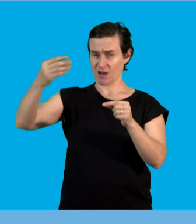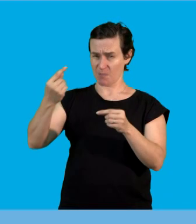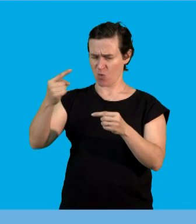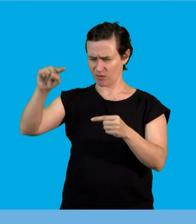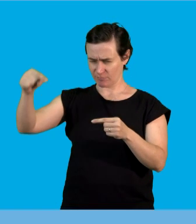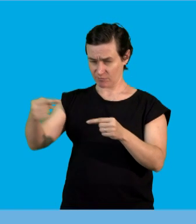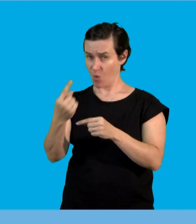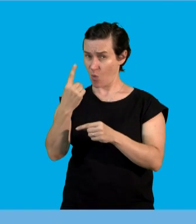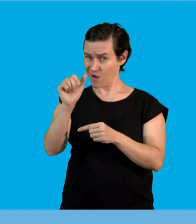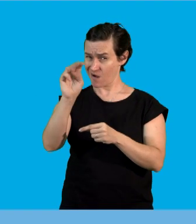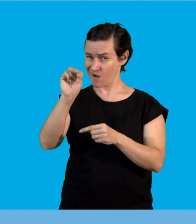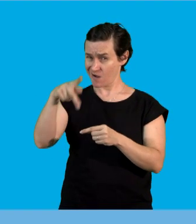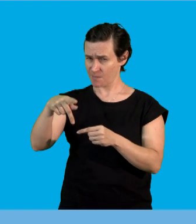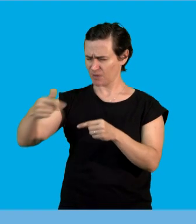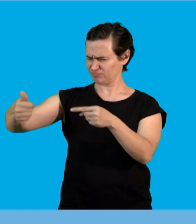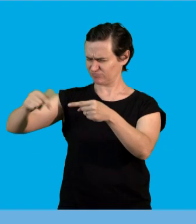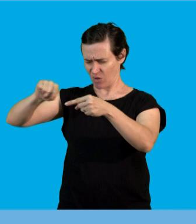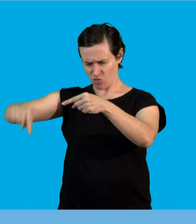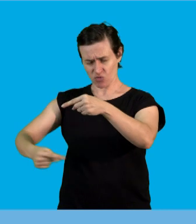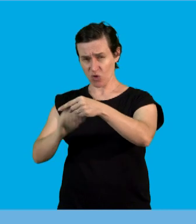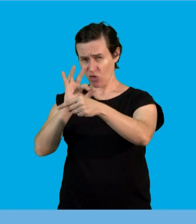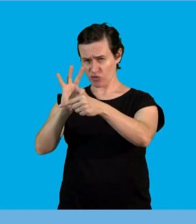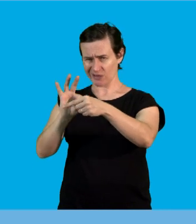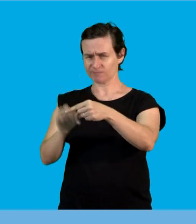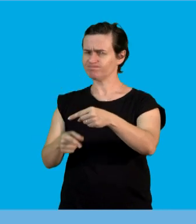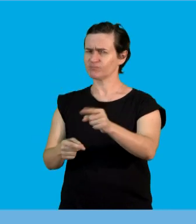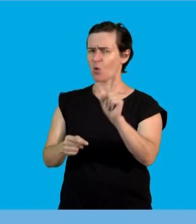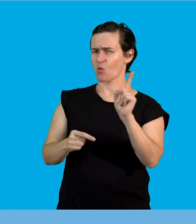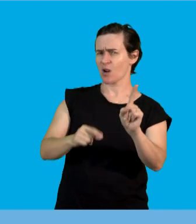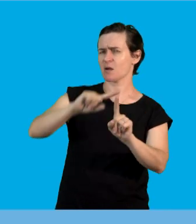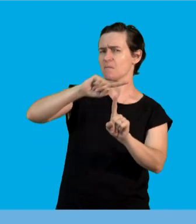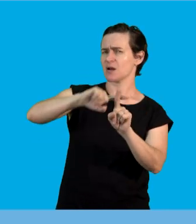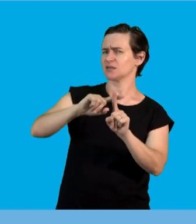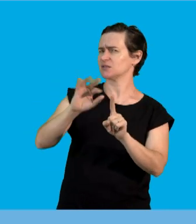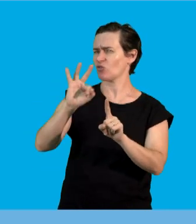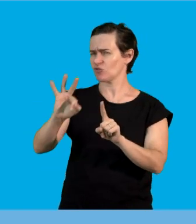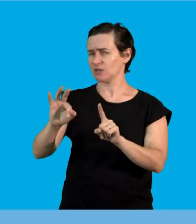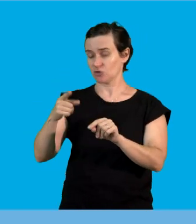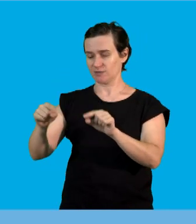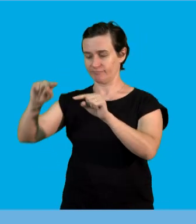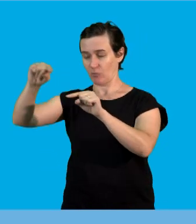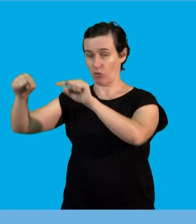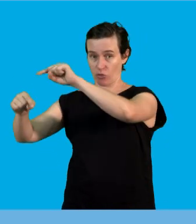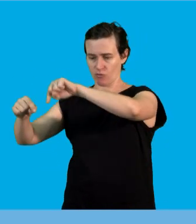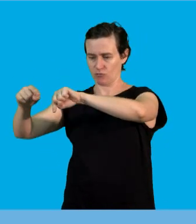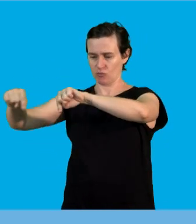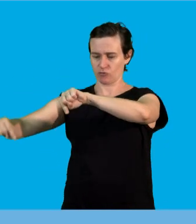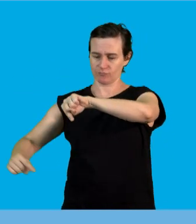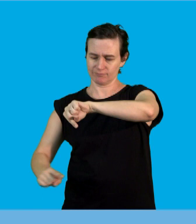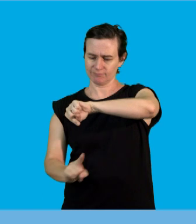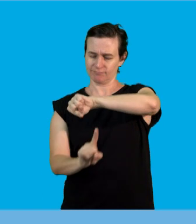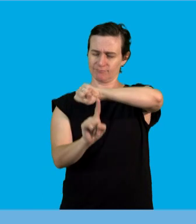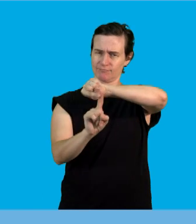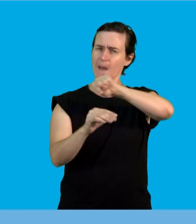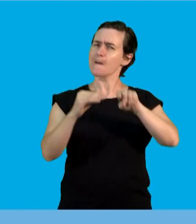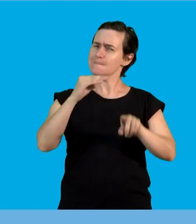and across this one we have 3, when we add, when this current has passed through this resistor, these 2 resistors, and then getting